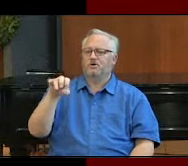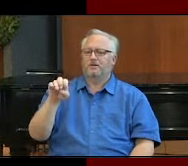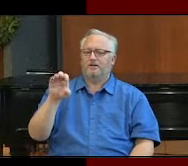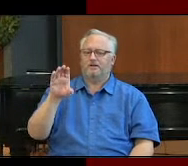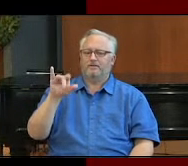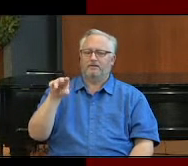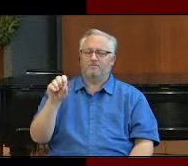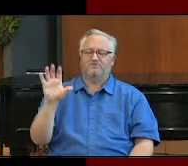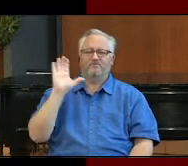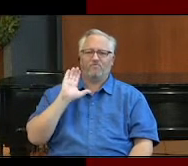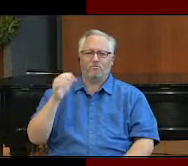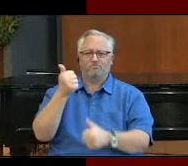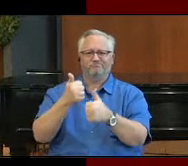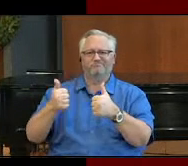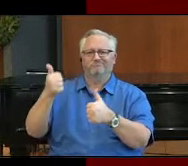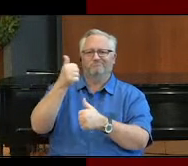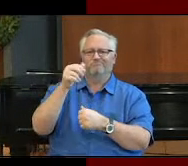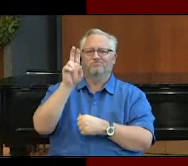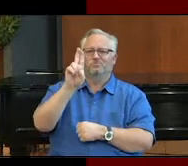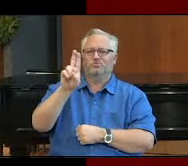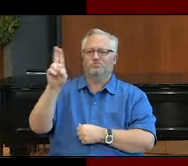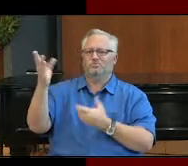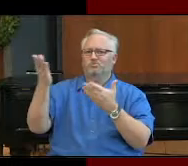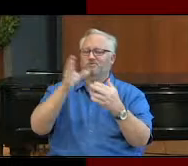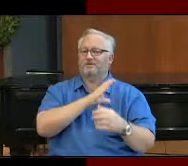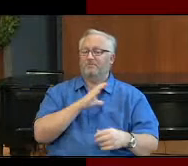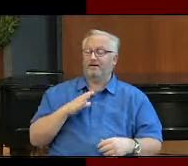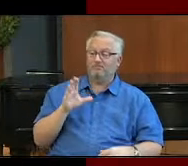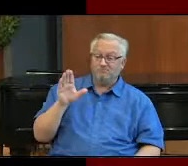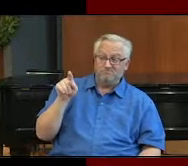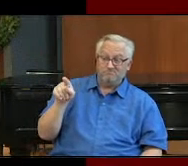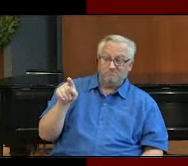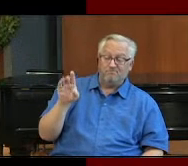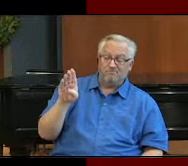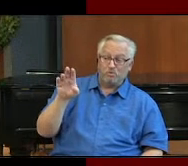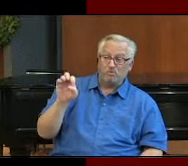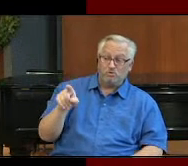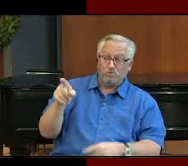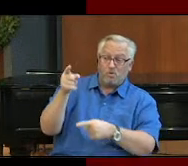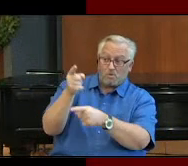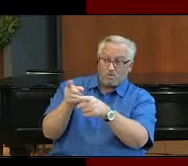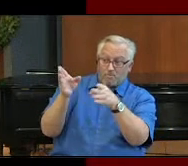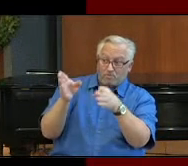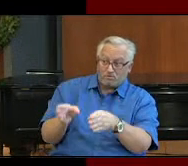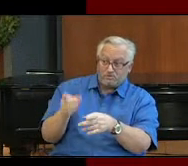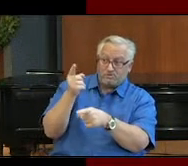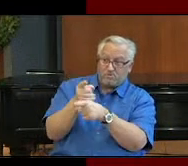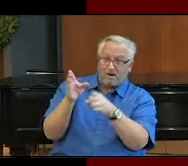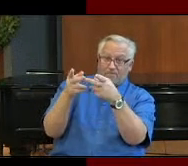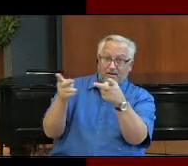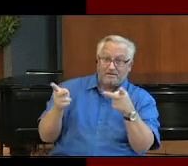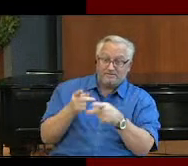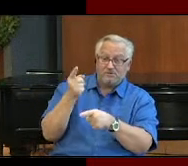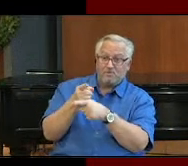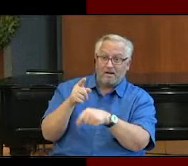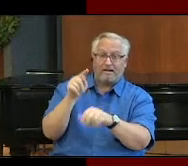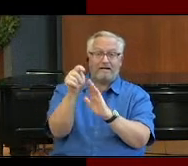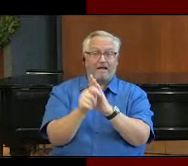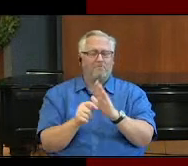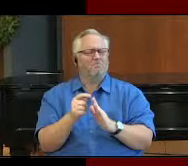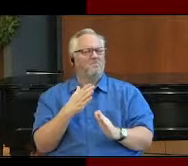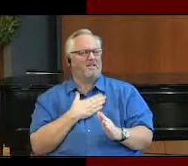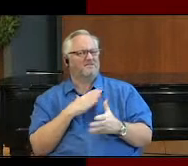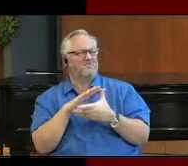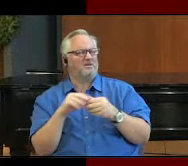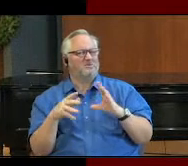the UU Service Committee, said, "Bruce, you were the right person at the right place at the right time. That's my story. In